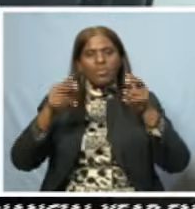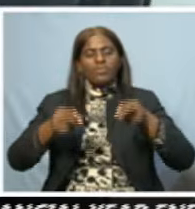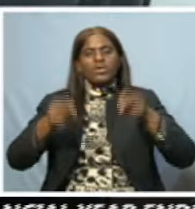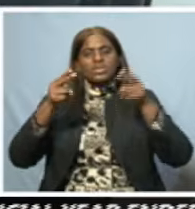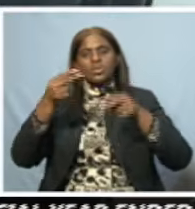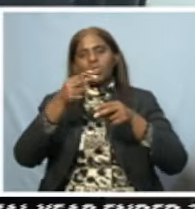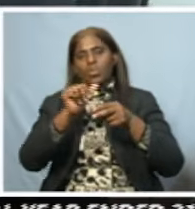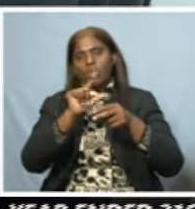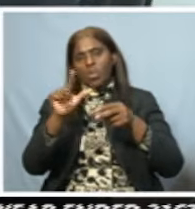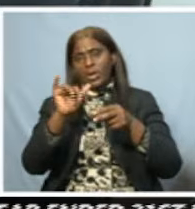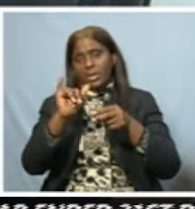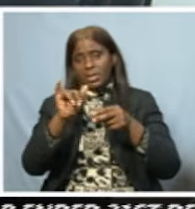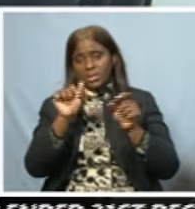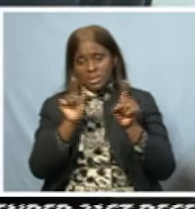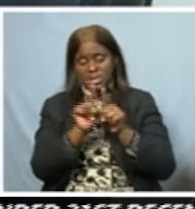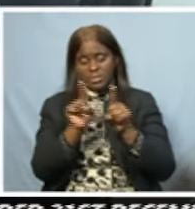not